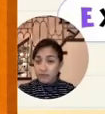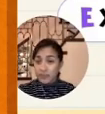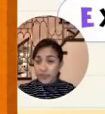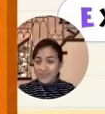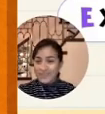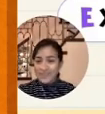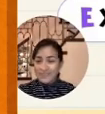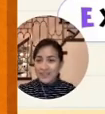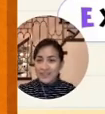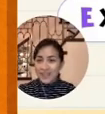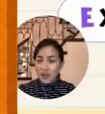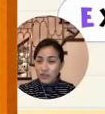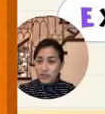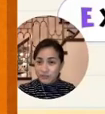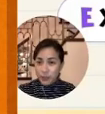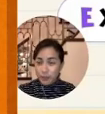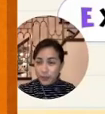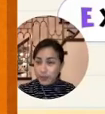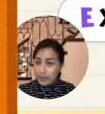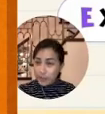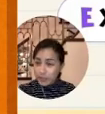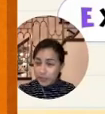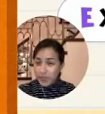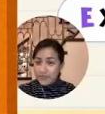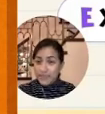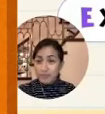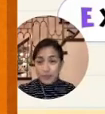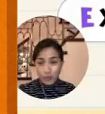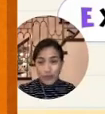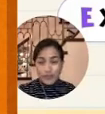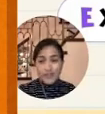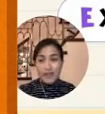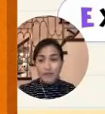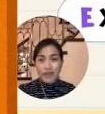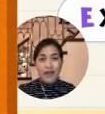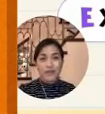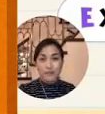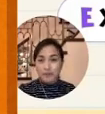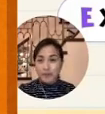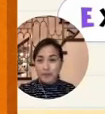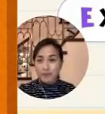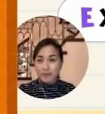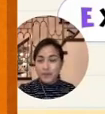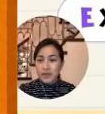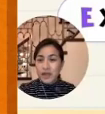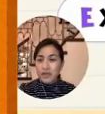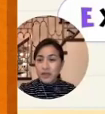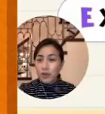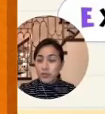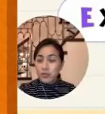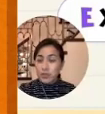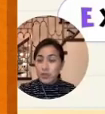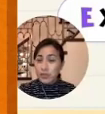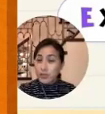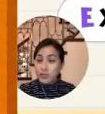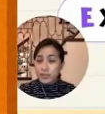and confidence. They also develop connection as they spend quality time with other people.